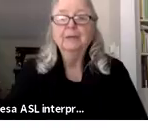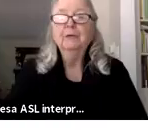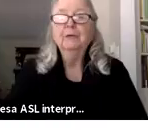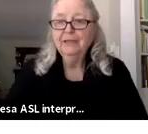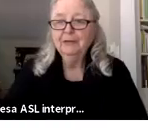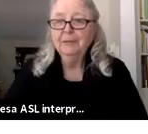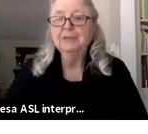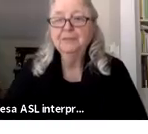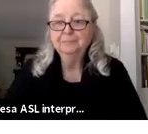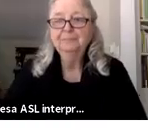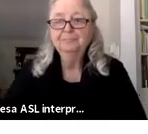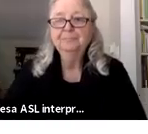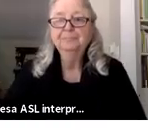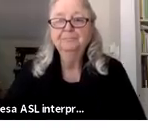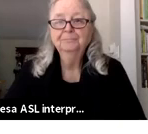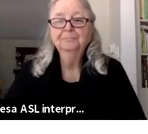That would be great. Thank you very much.